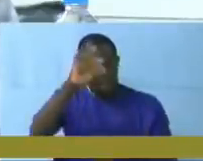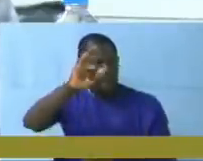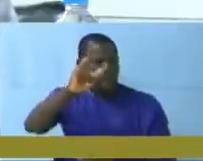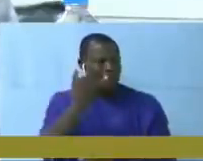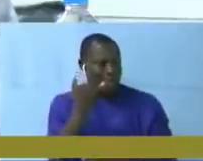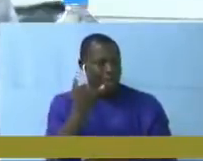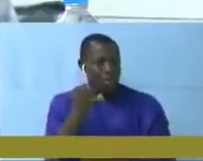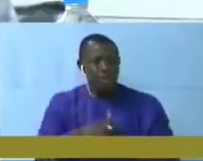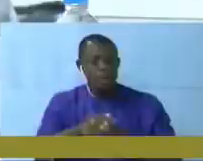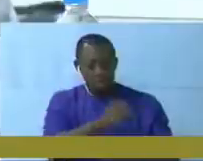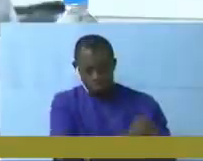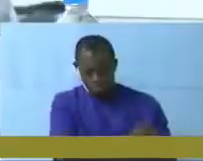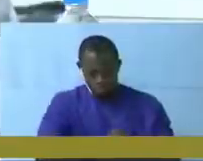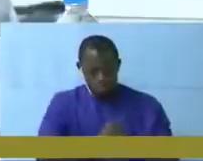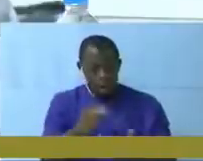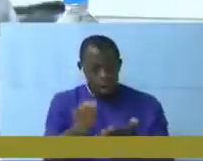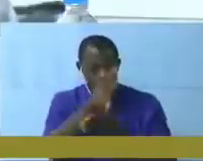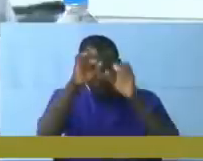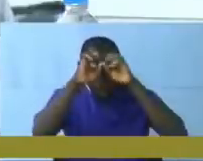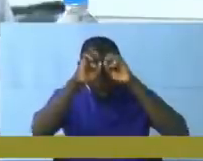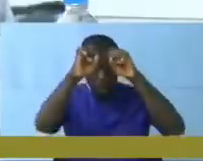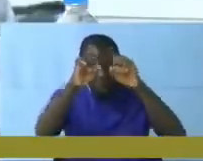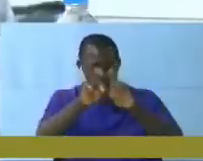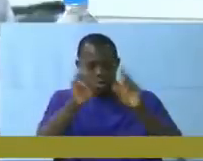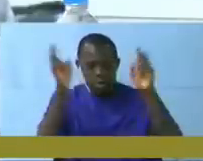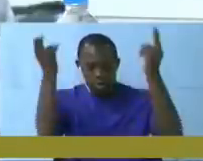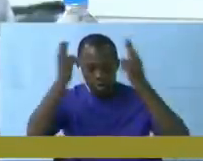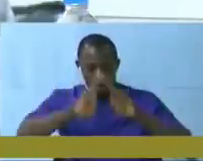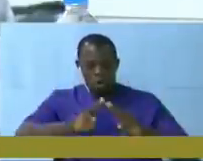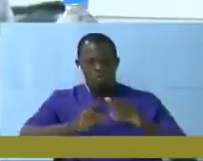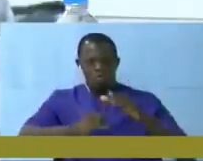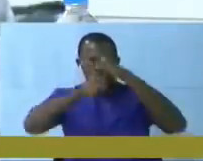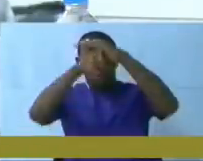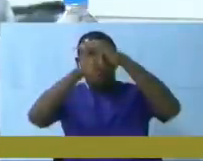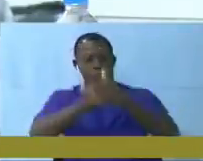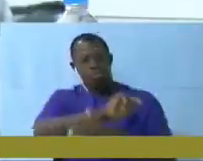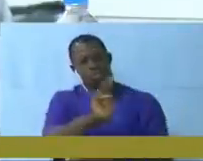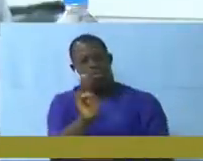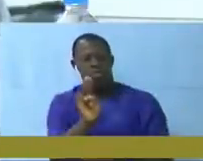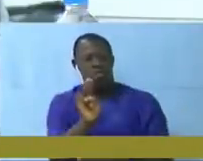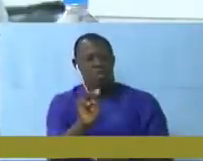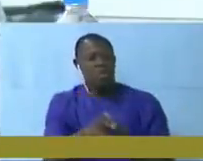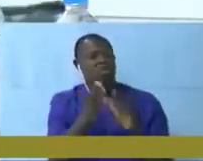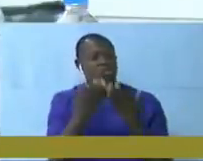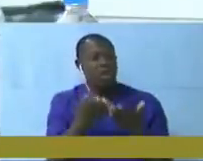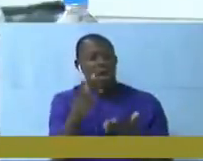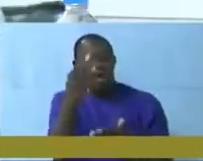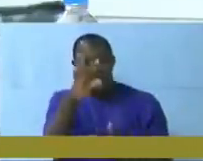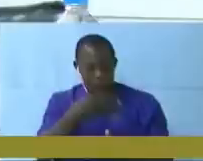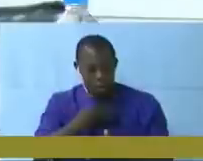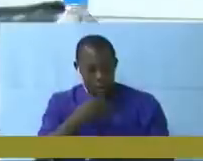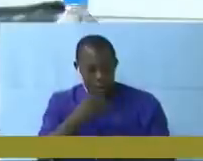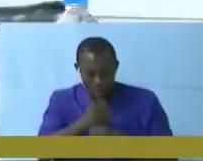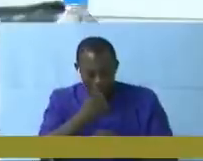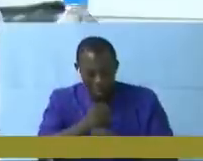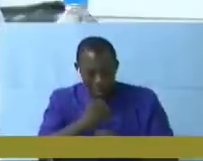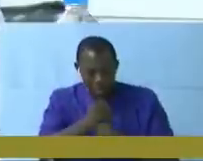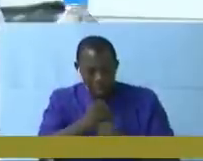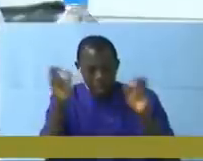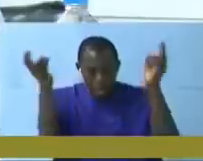never legal, but at the end of the day, to give it some form of legality, all military rulers would start by